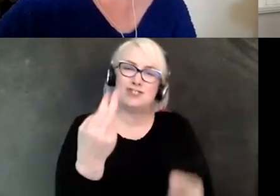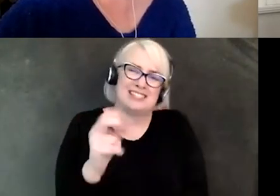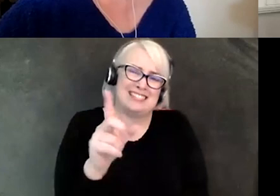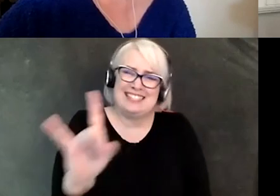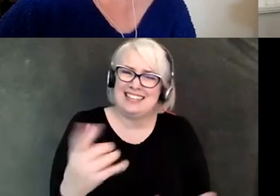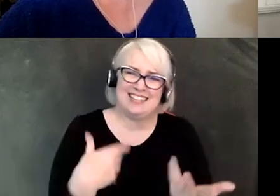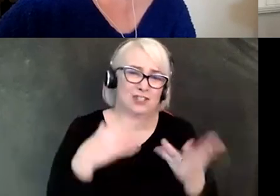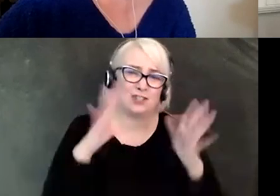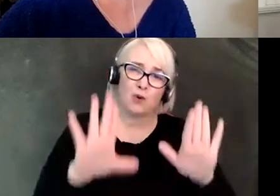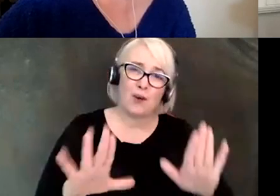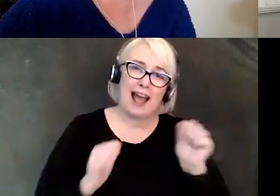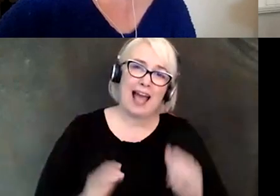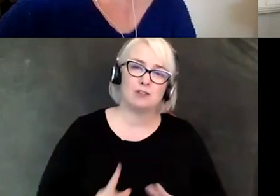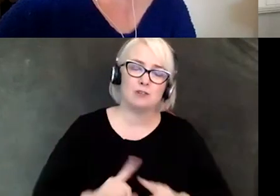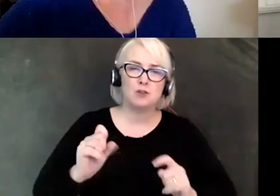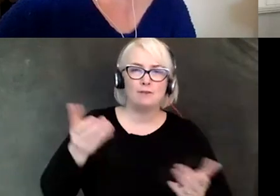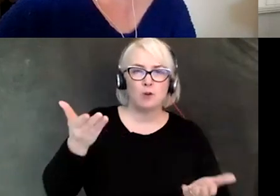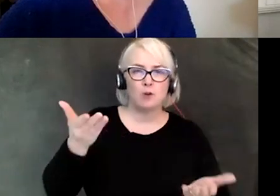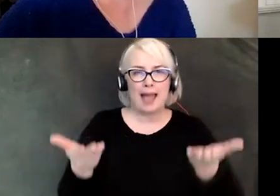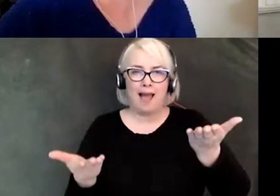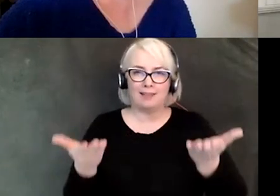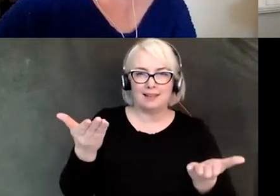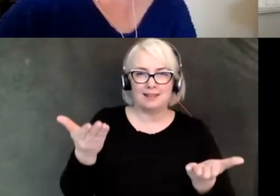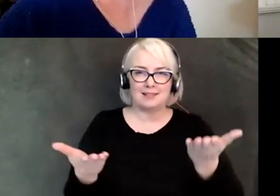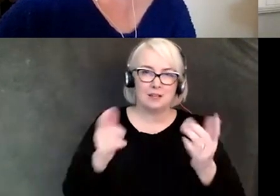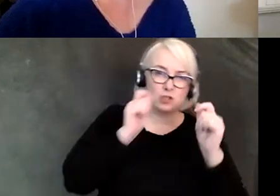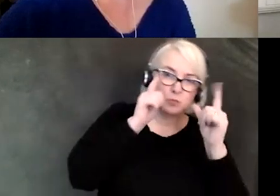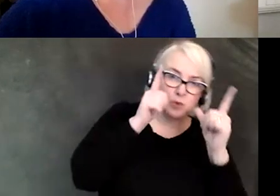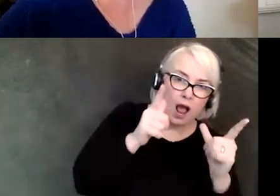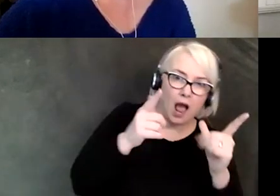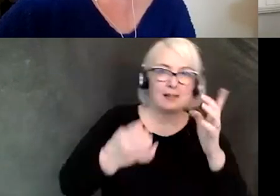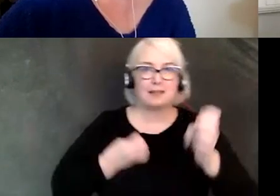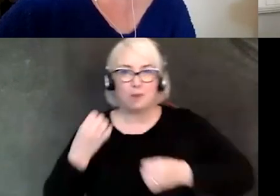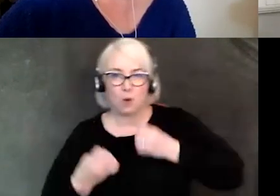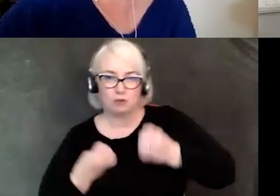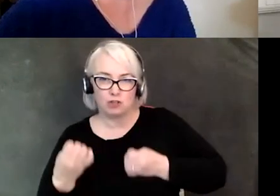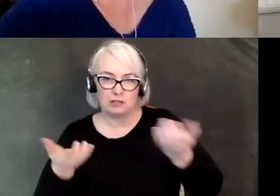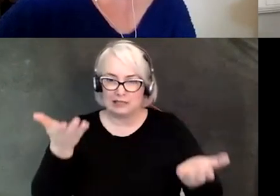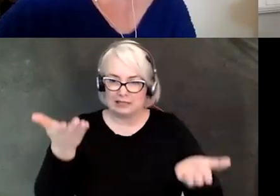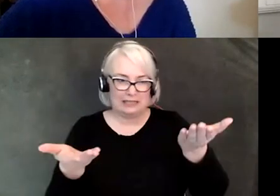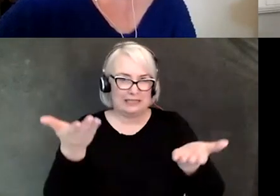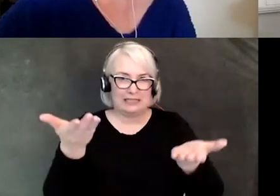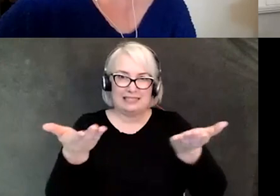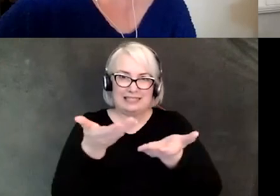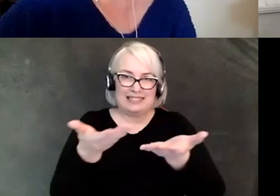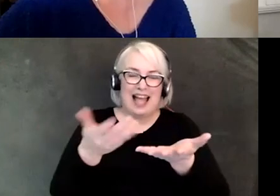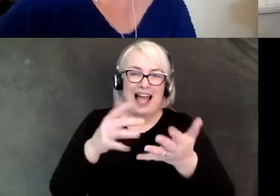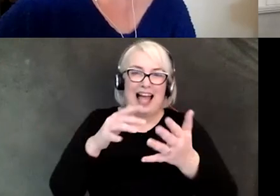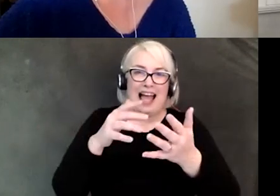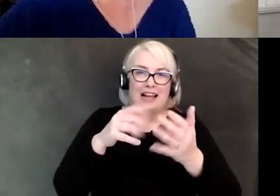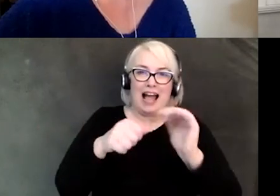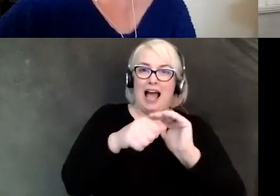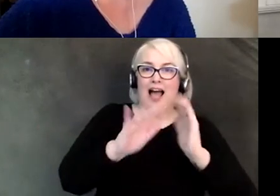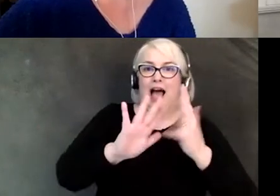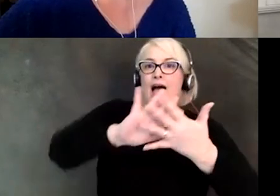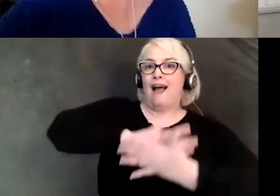you know, it's gotta be a surprise and also has to be emotional. So how do you hide the, how do you hide the suspect, but you can't hide them enough? You know, he has to be